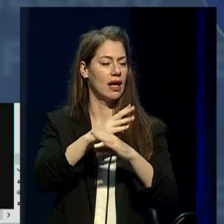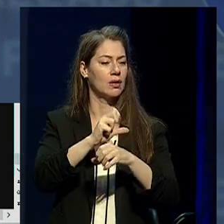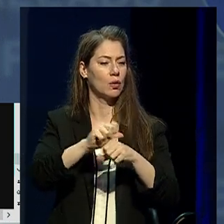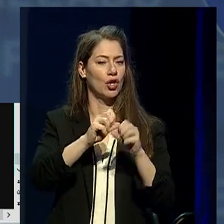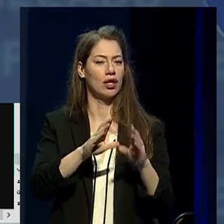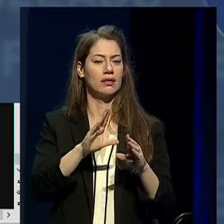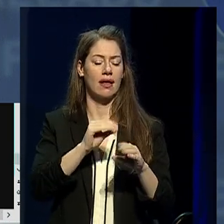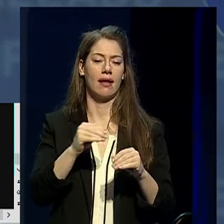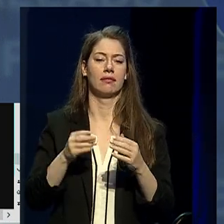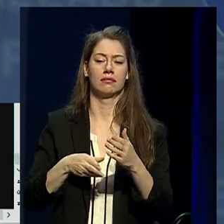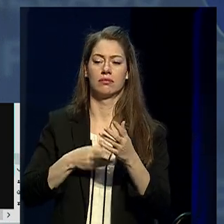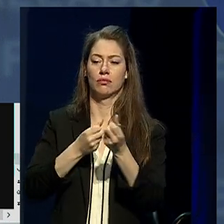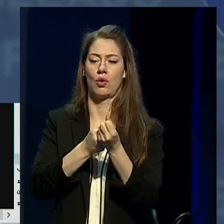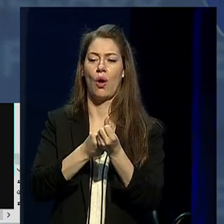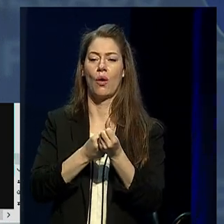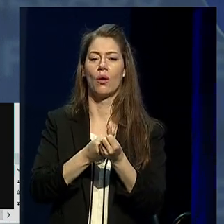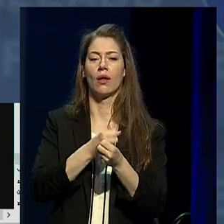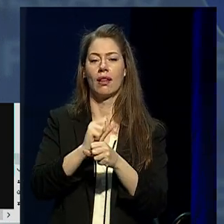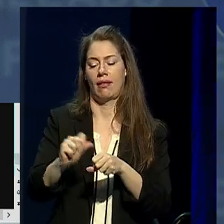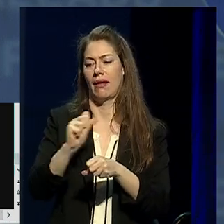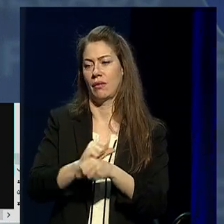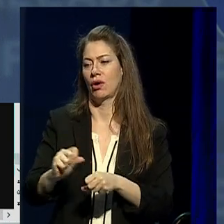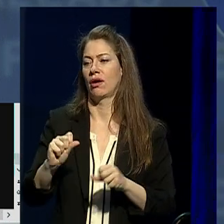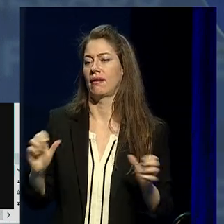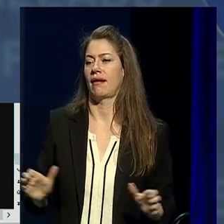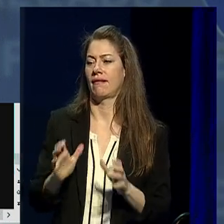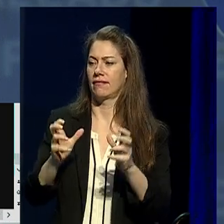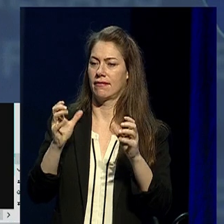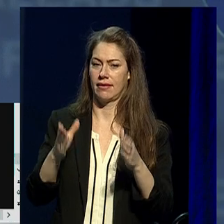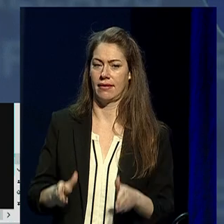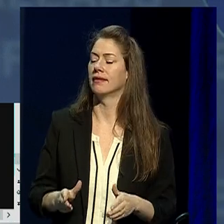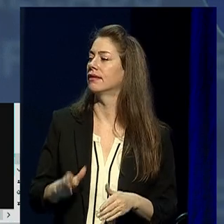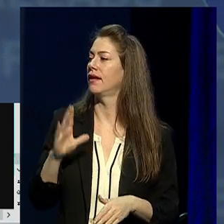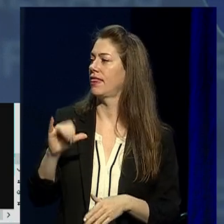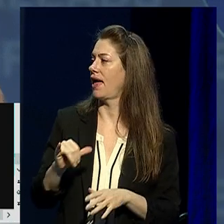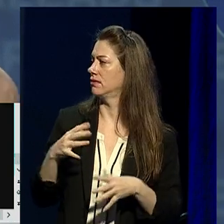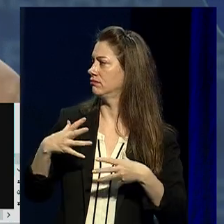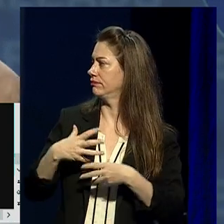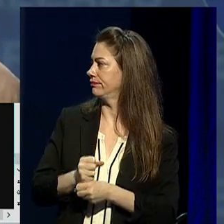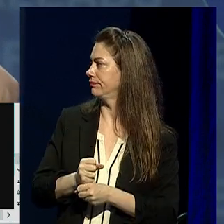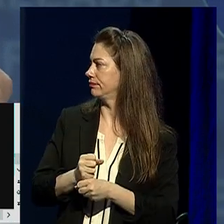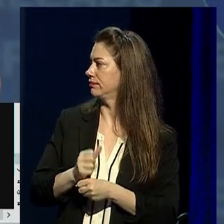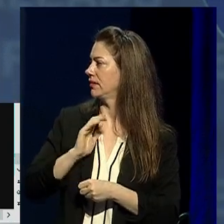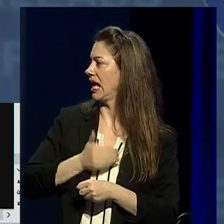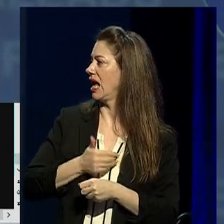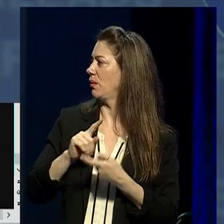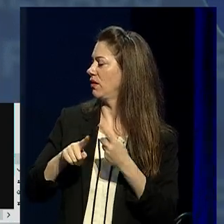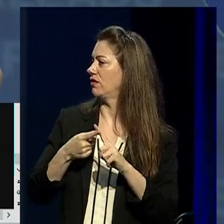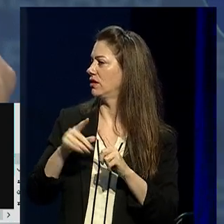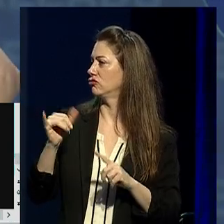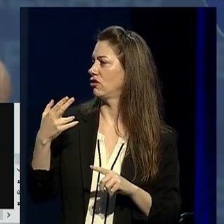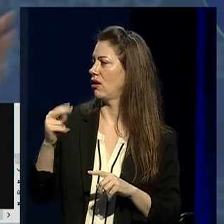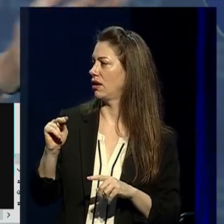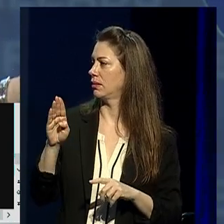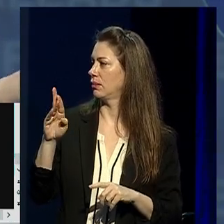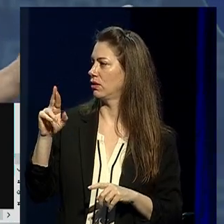pro-labor advocate." Those words capture our friend John Burton well.